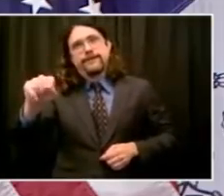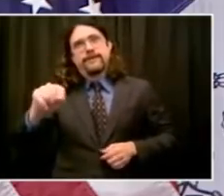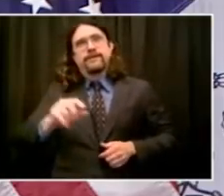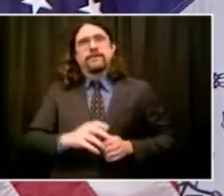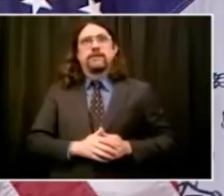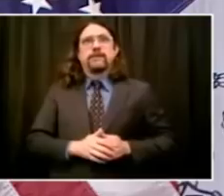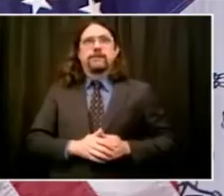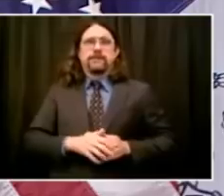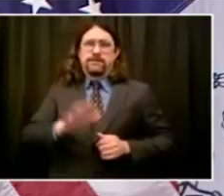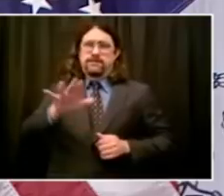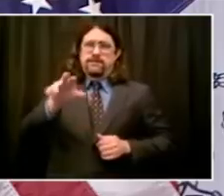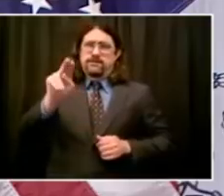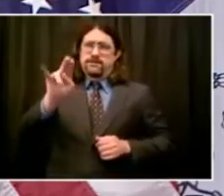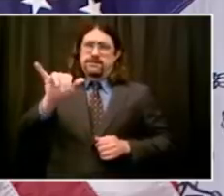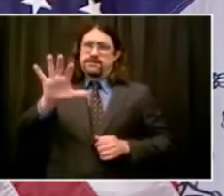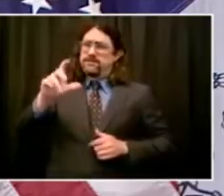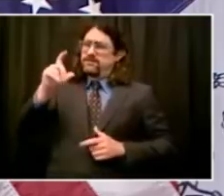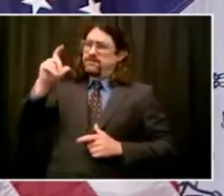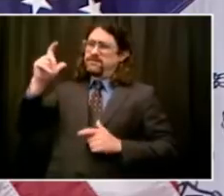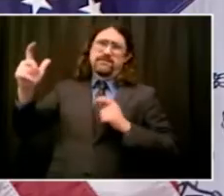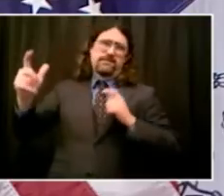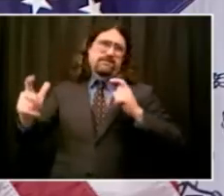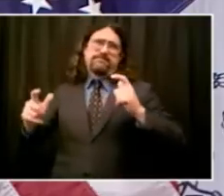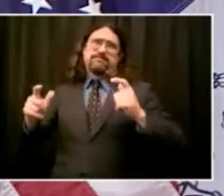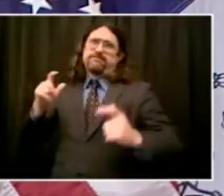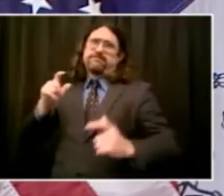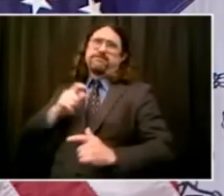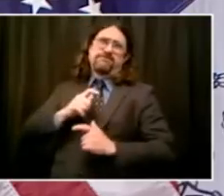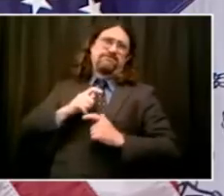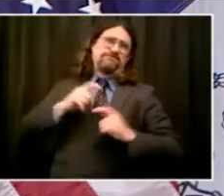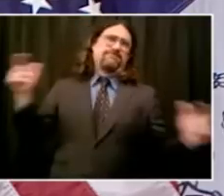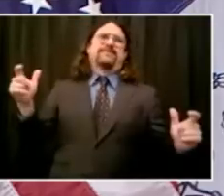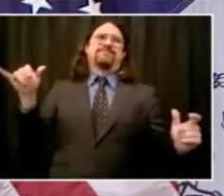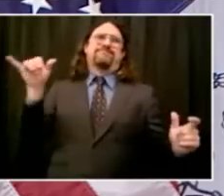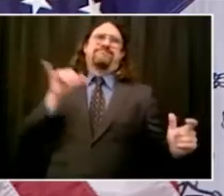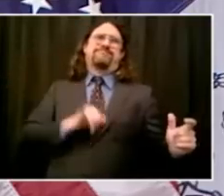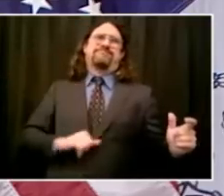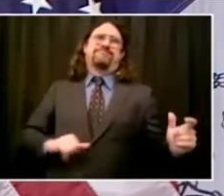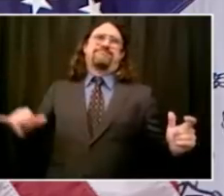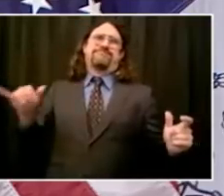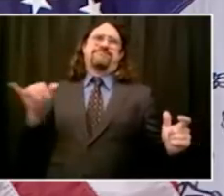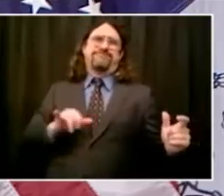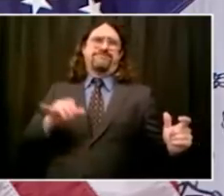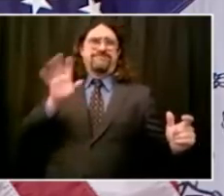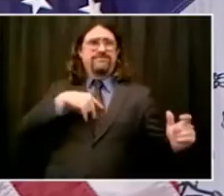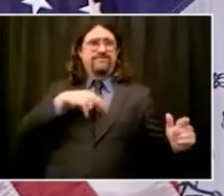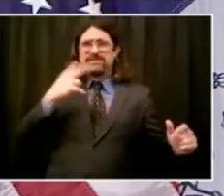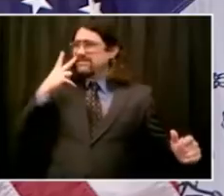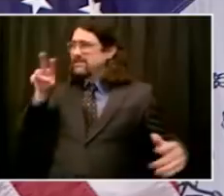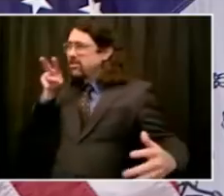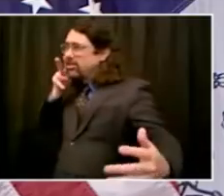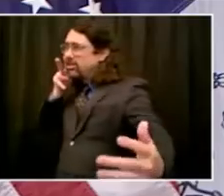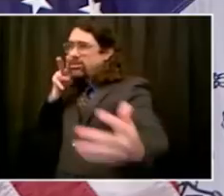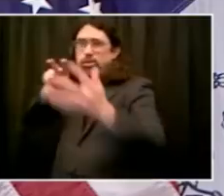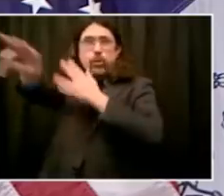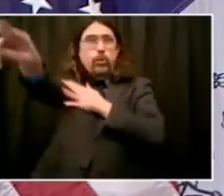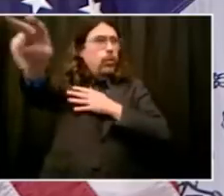do it alone. So when you help us to make things better, I'm always going to say thank you. On the food